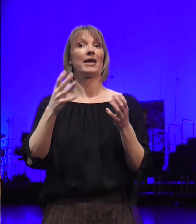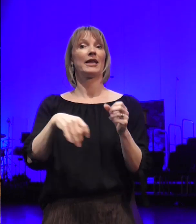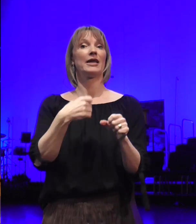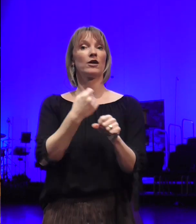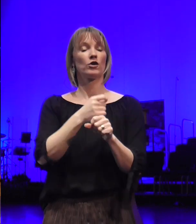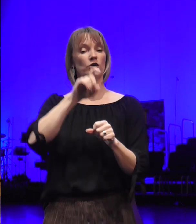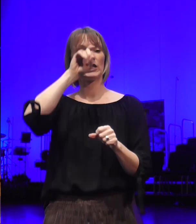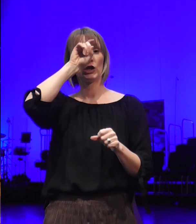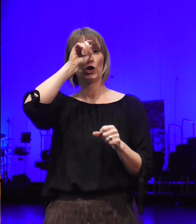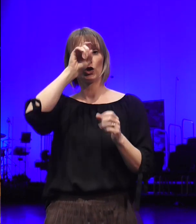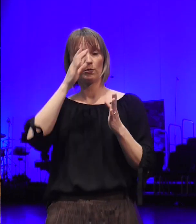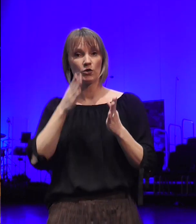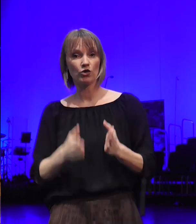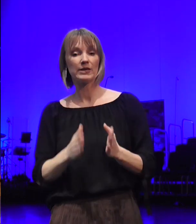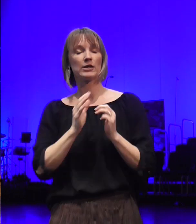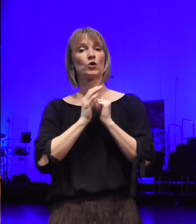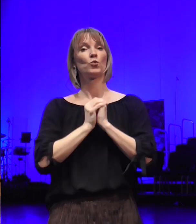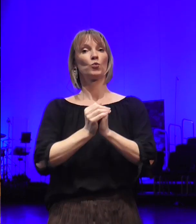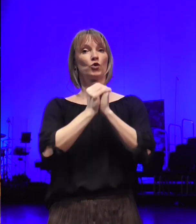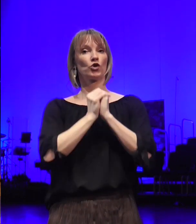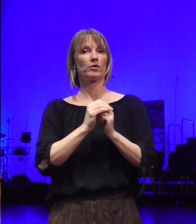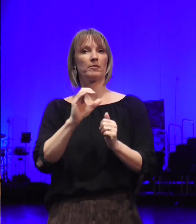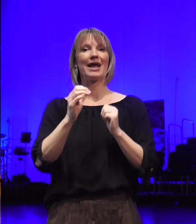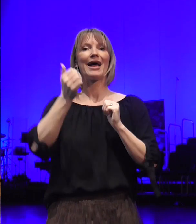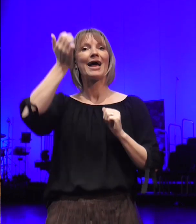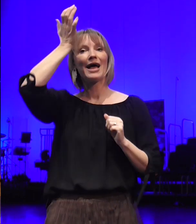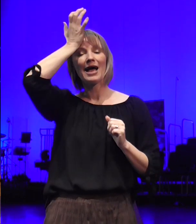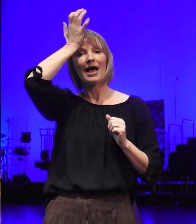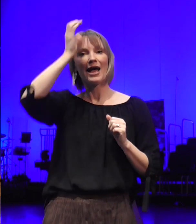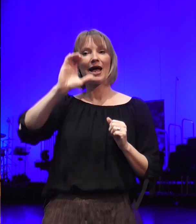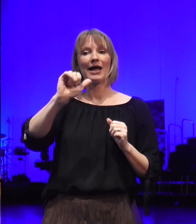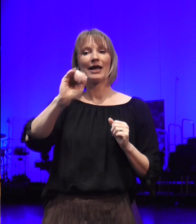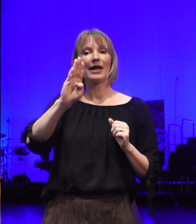years Egyptians worshipped cabbage?